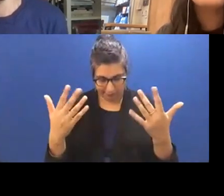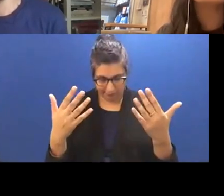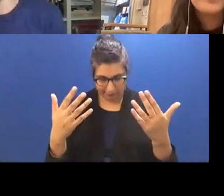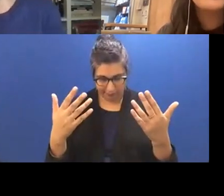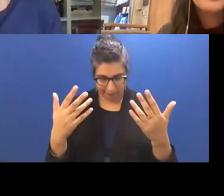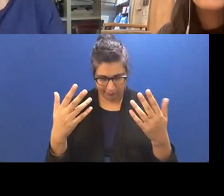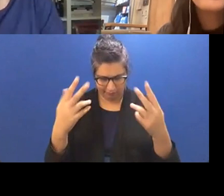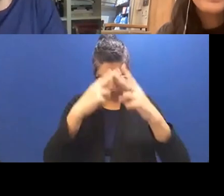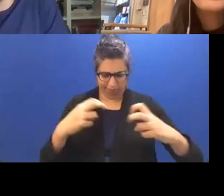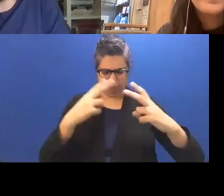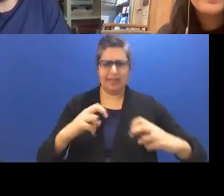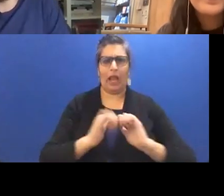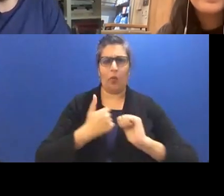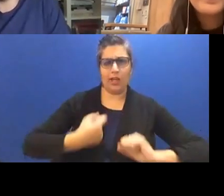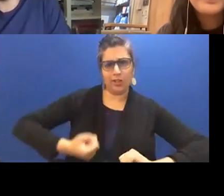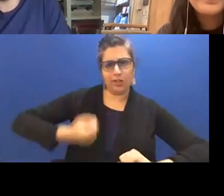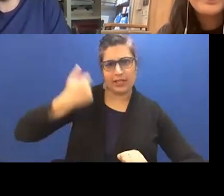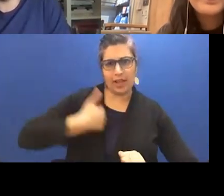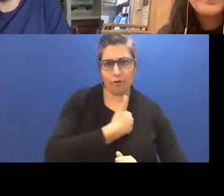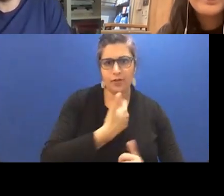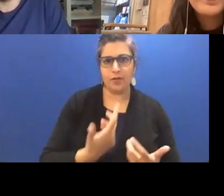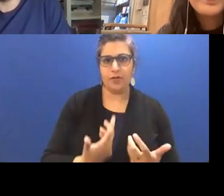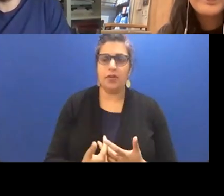reflection of how we understand ourselves. And I was just thinking about